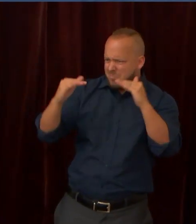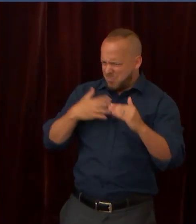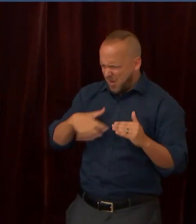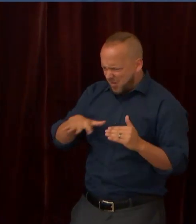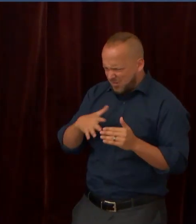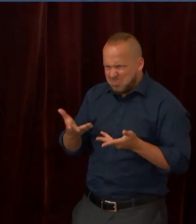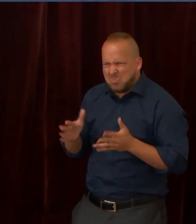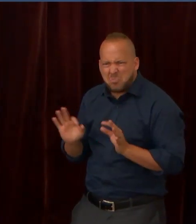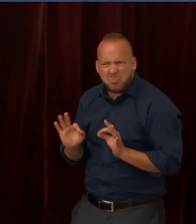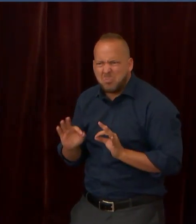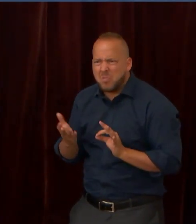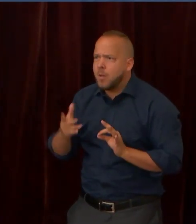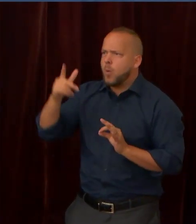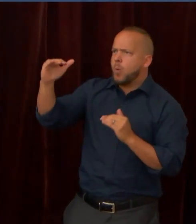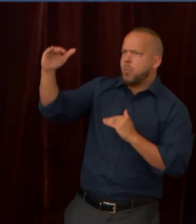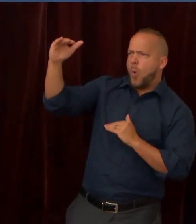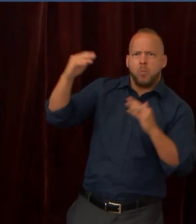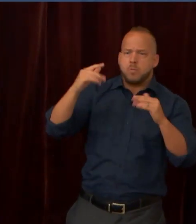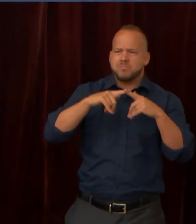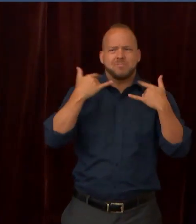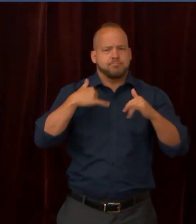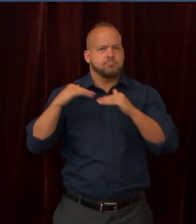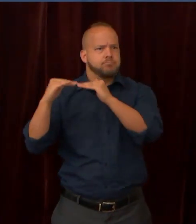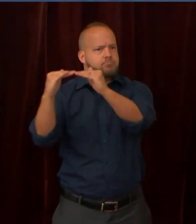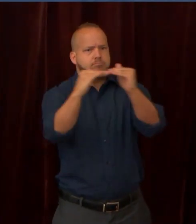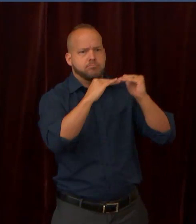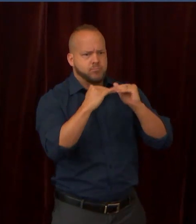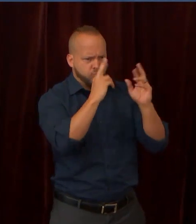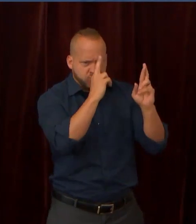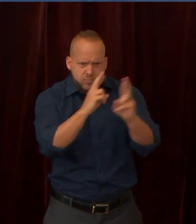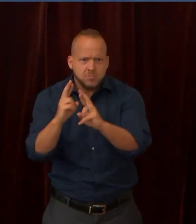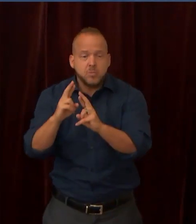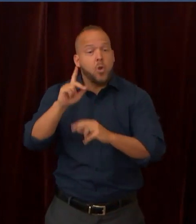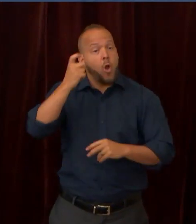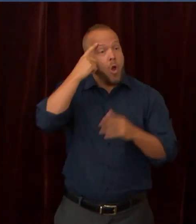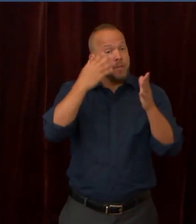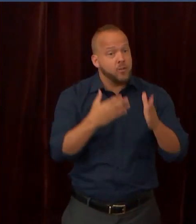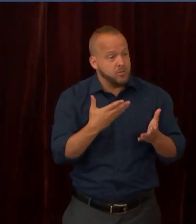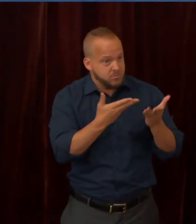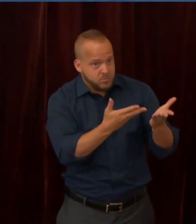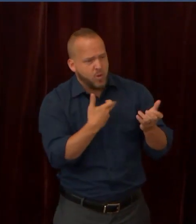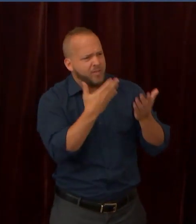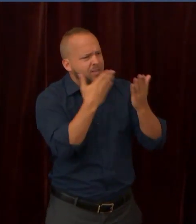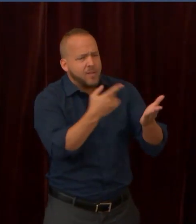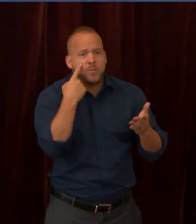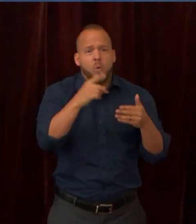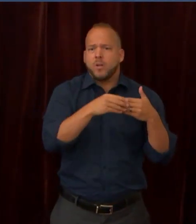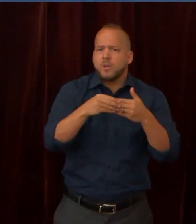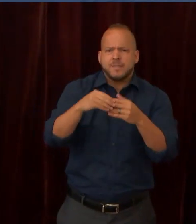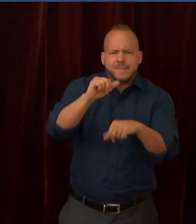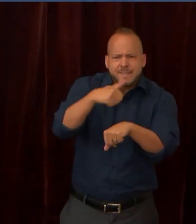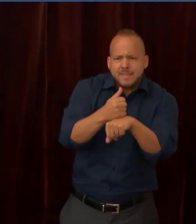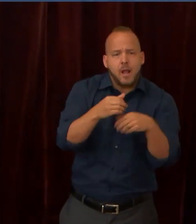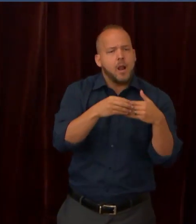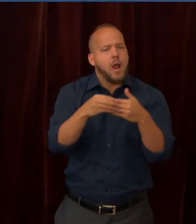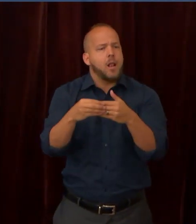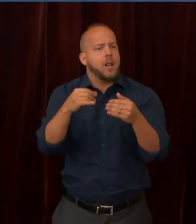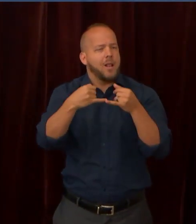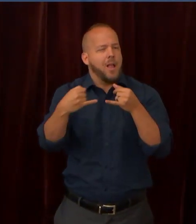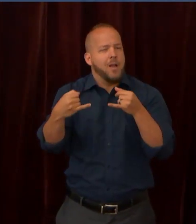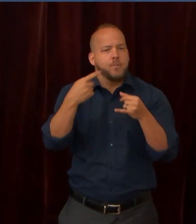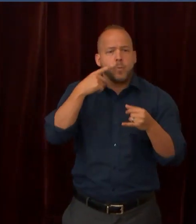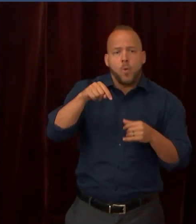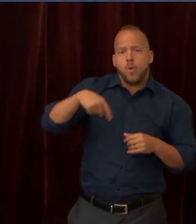And I know this has been difficult for you with the many voices you have been hearing. I think that what you are recommending holds the desire